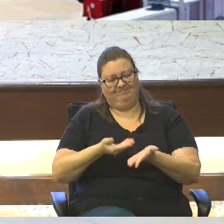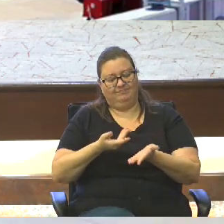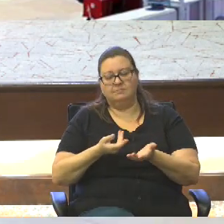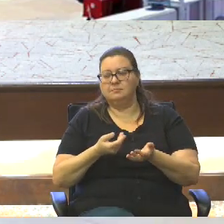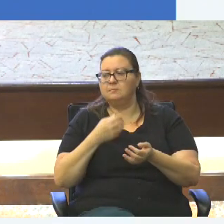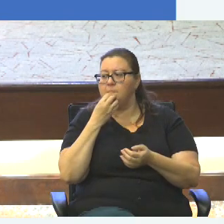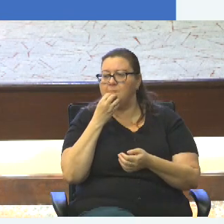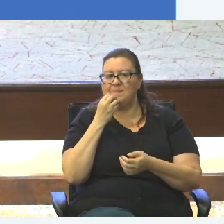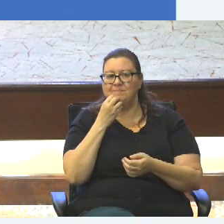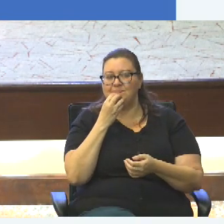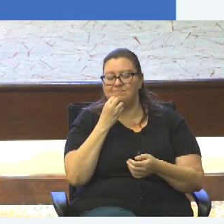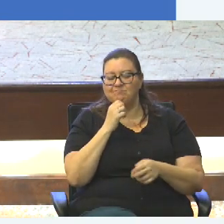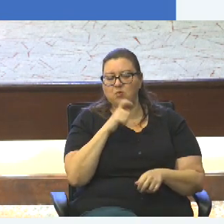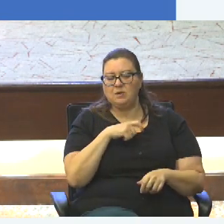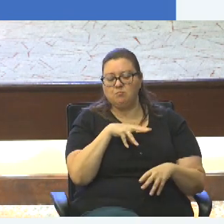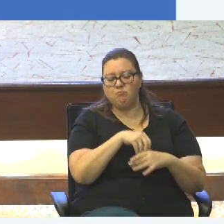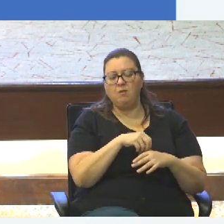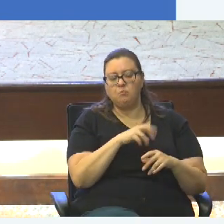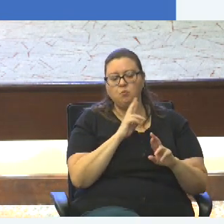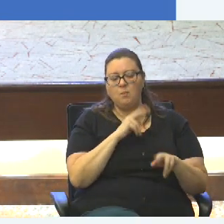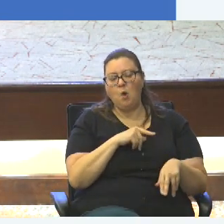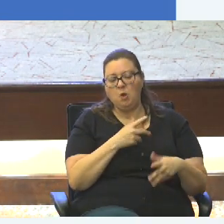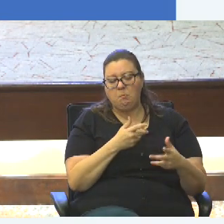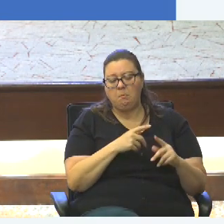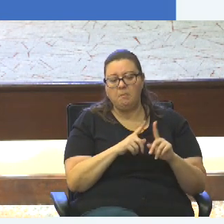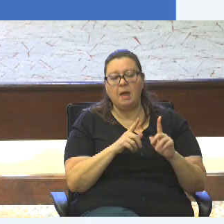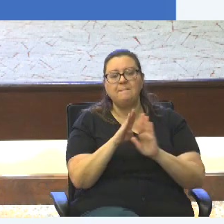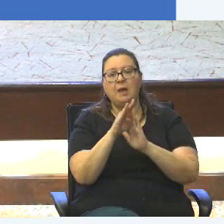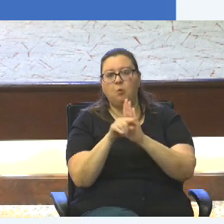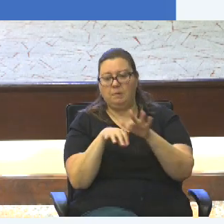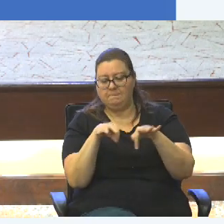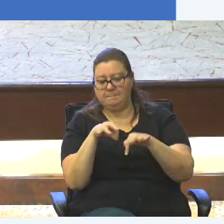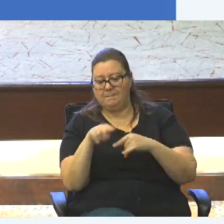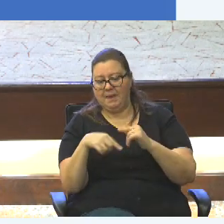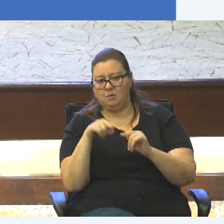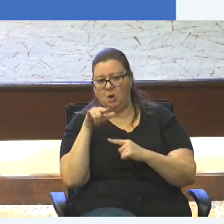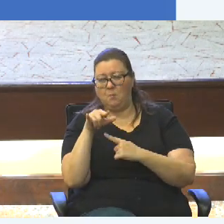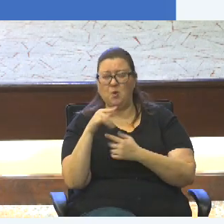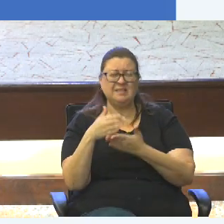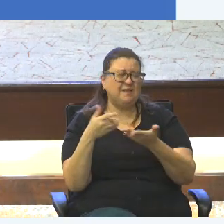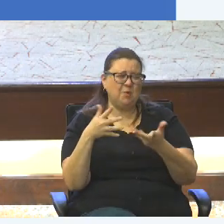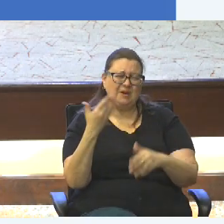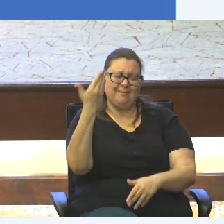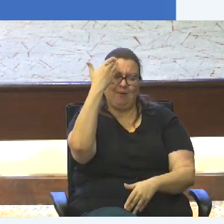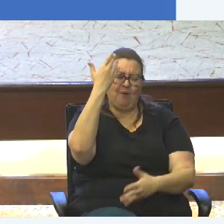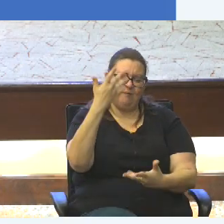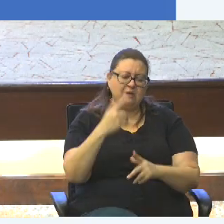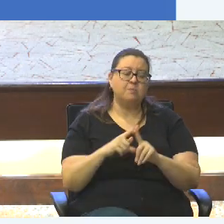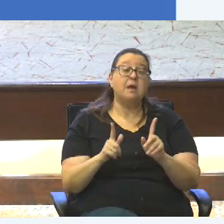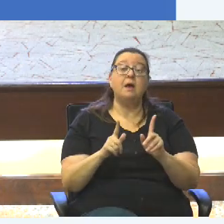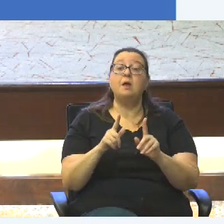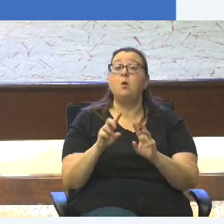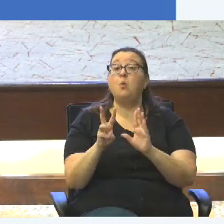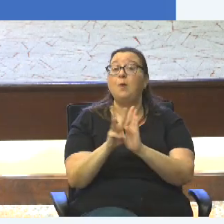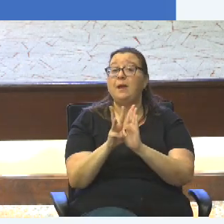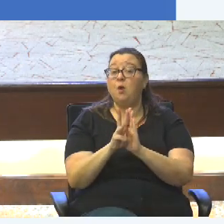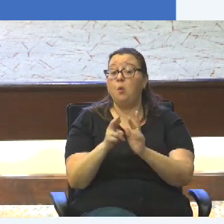report. A little bit of background about the airport, and some of this may not be news to you. The Waco Regional